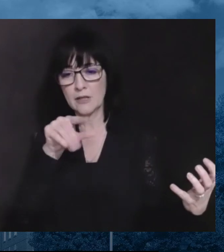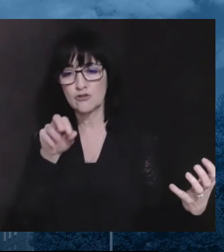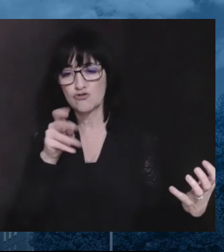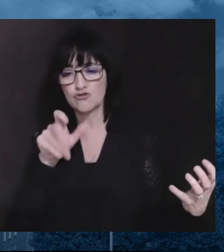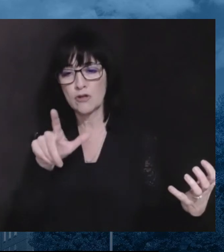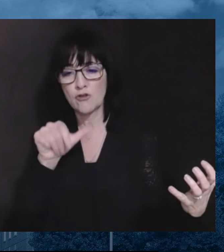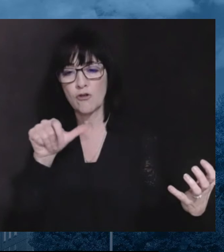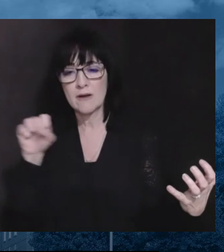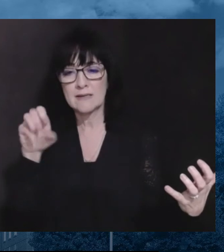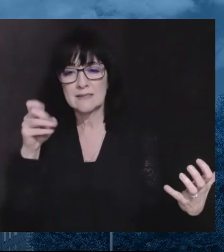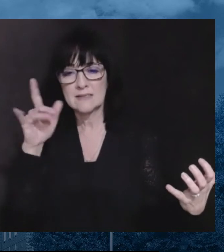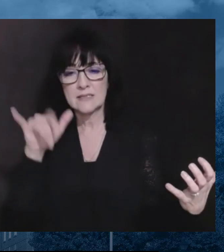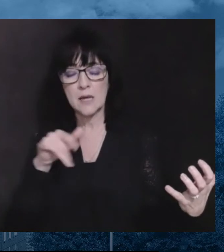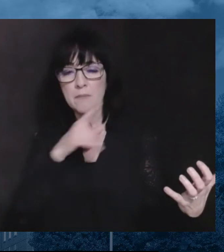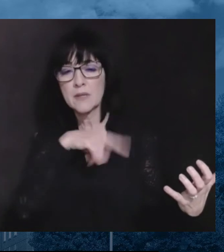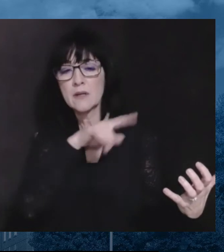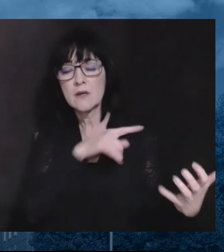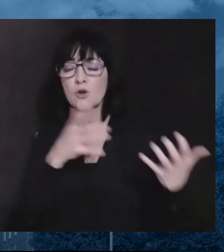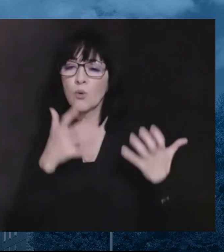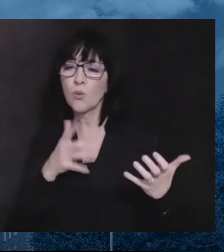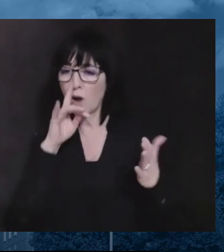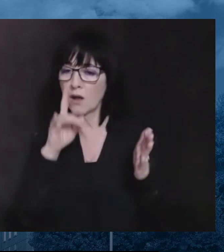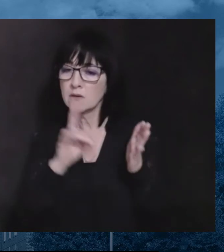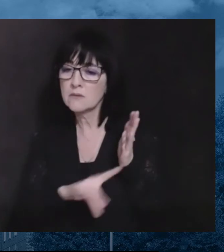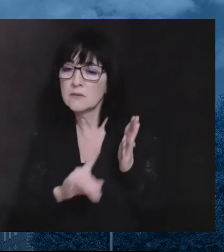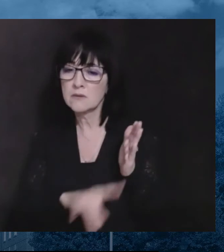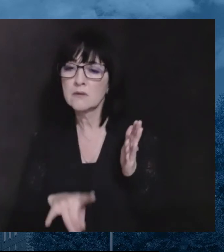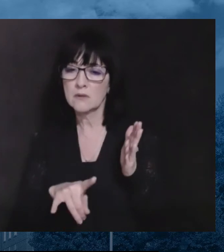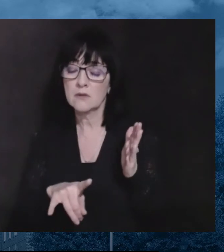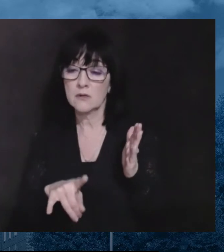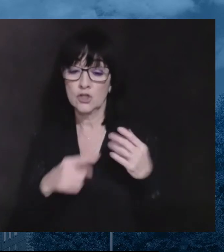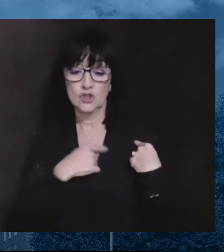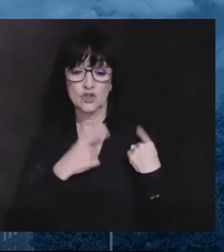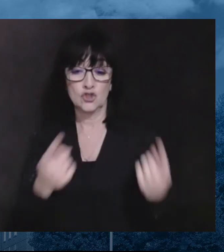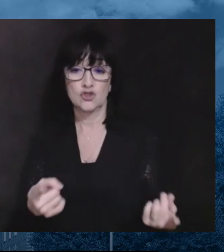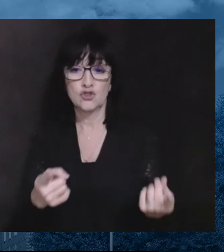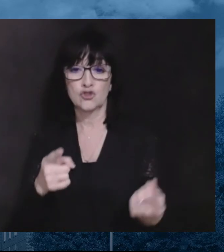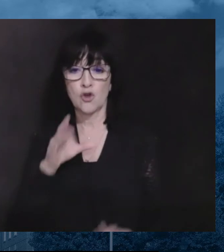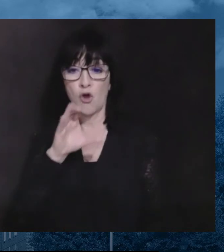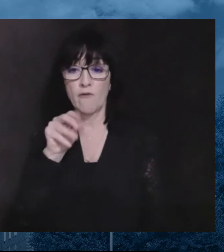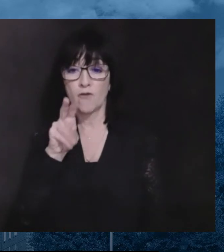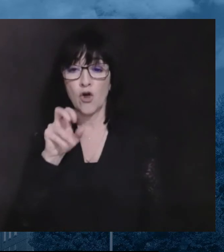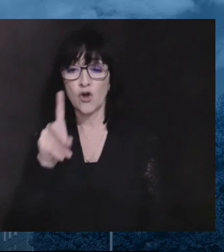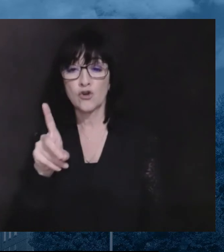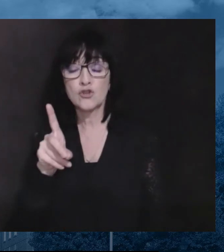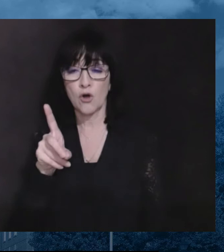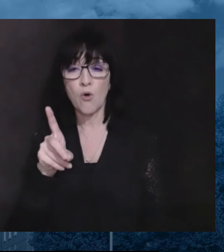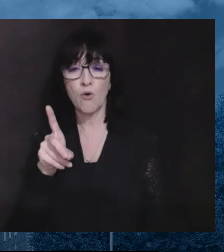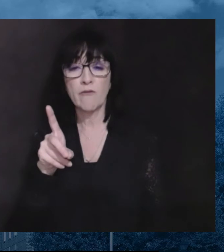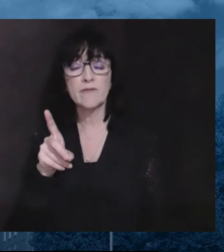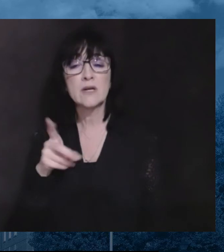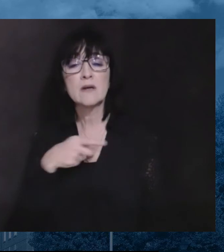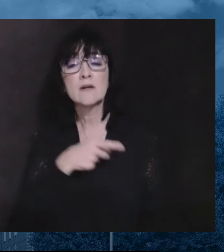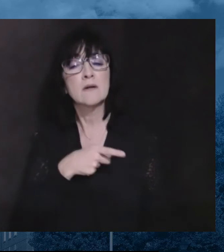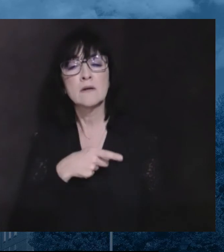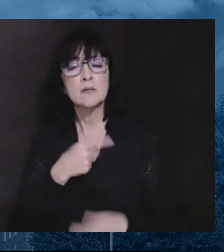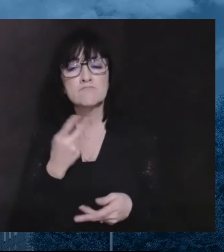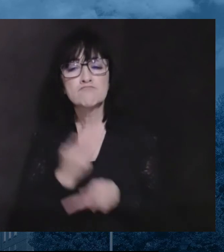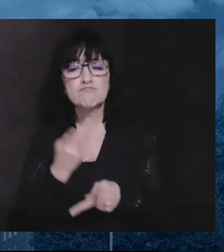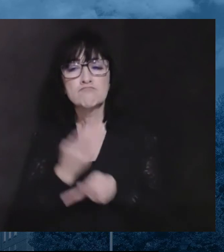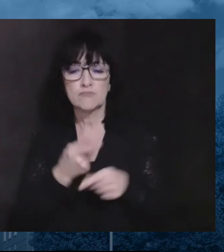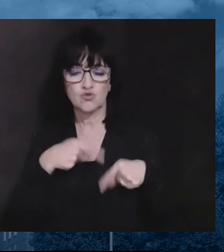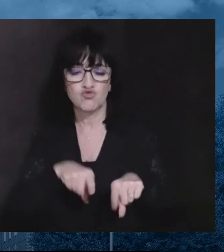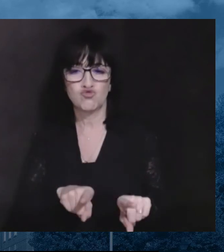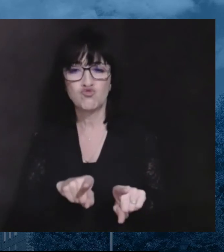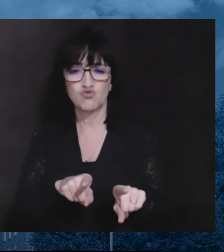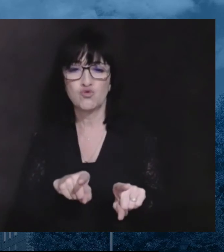joint effort to investigate how COVID-19 has been handled in Department of Corrections facilities over this time